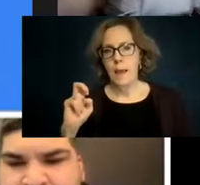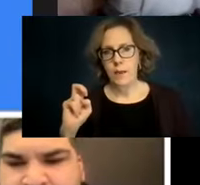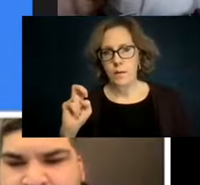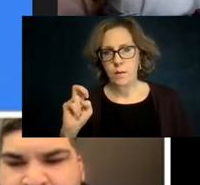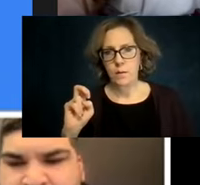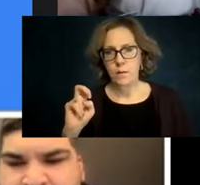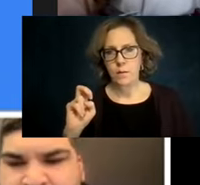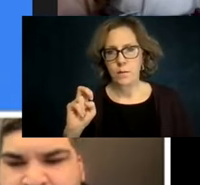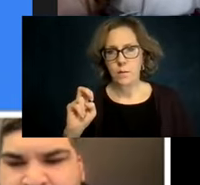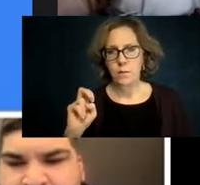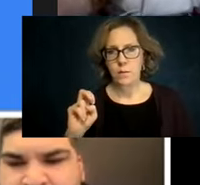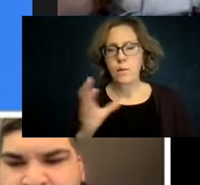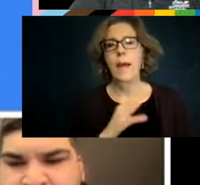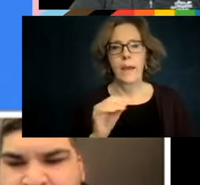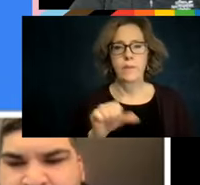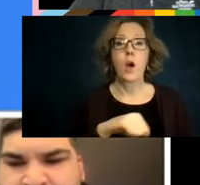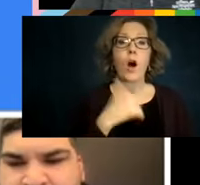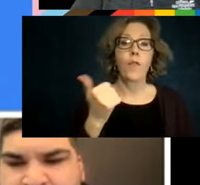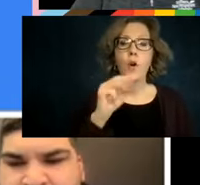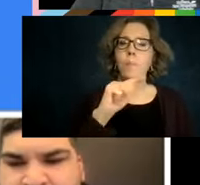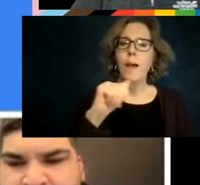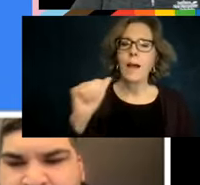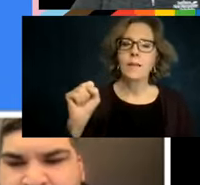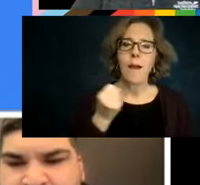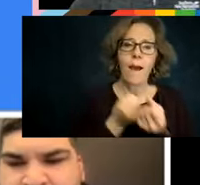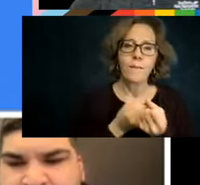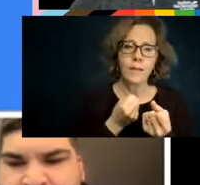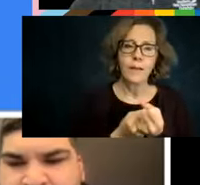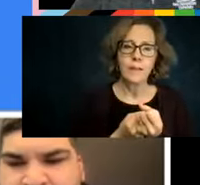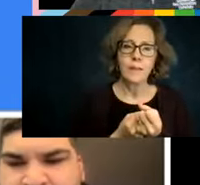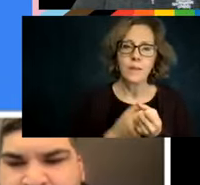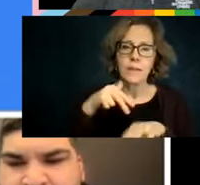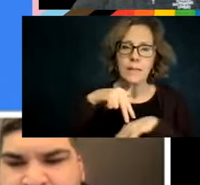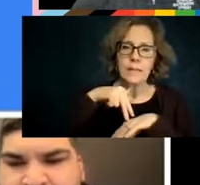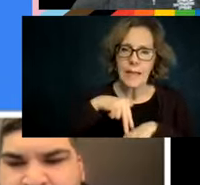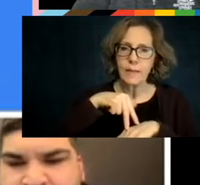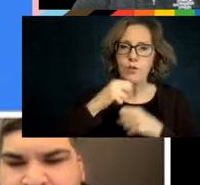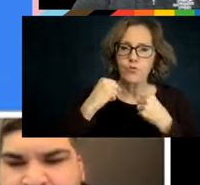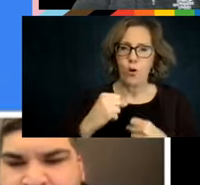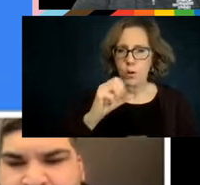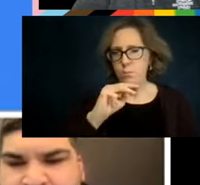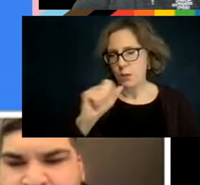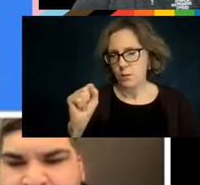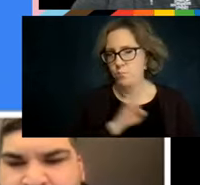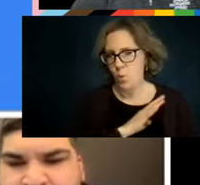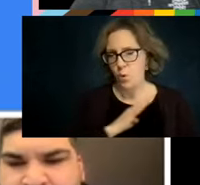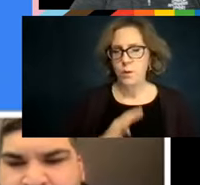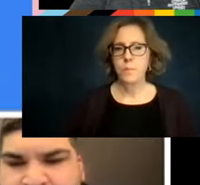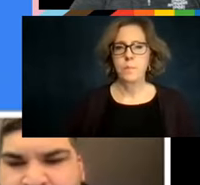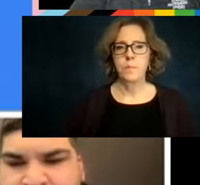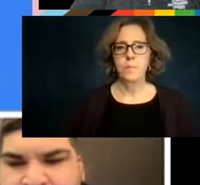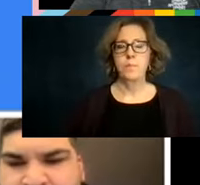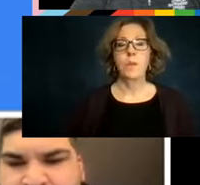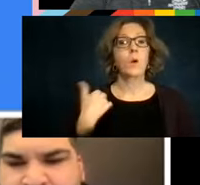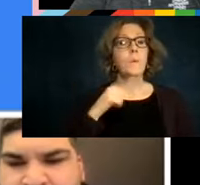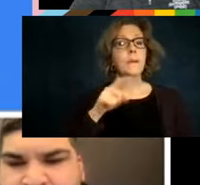Mass Advocate Standing Strong Board. And we had to make sure that, like, to have our voice